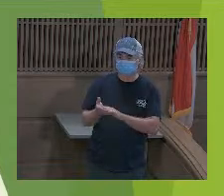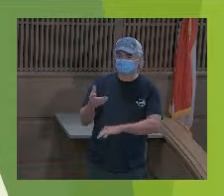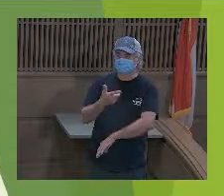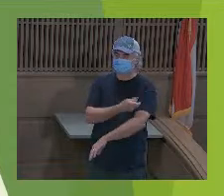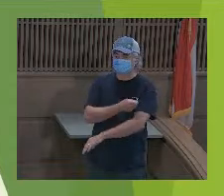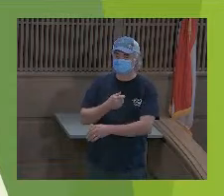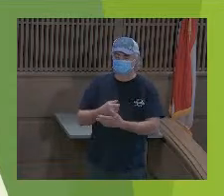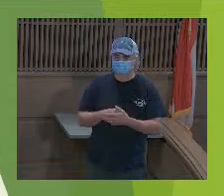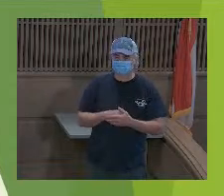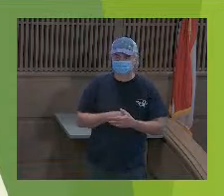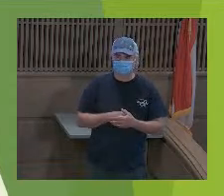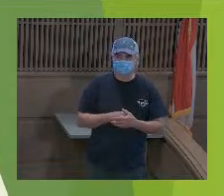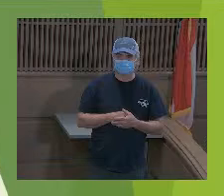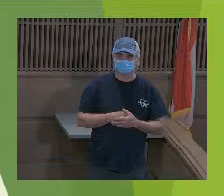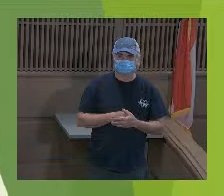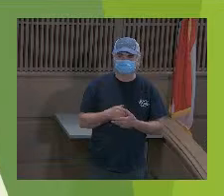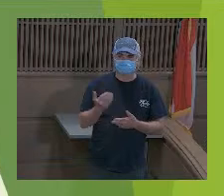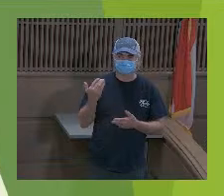last few